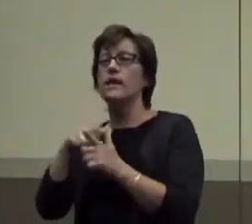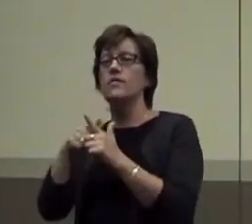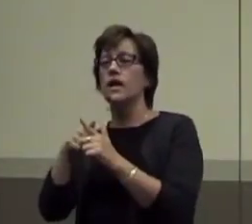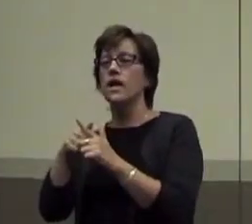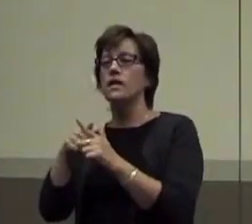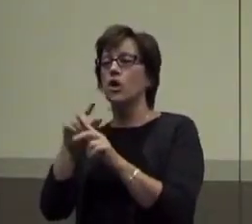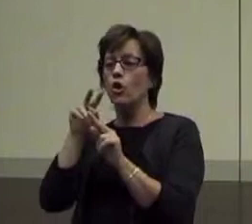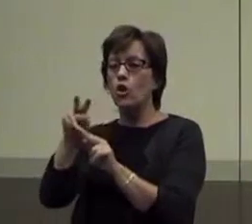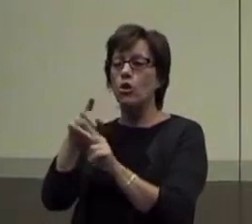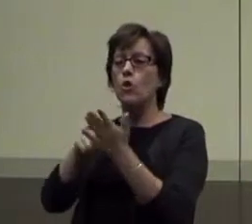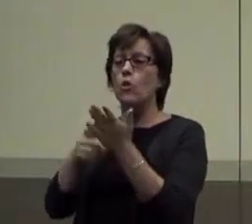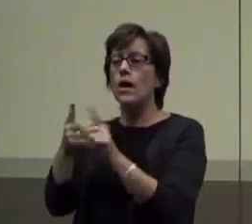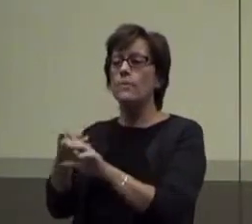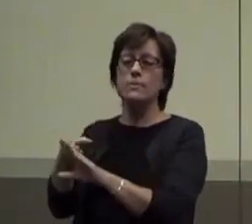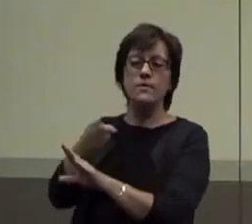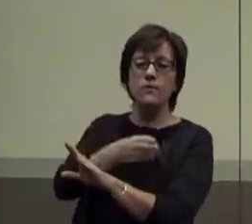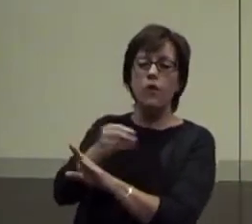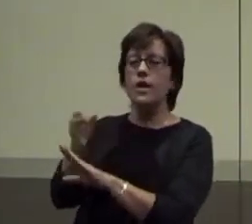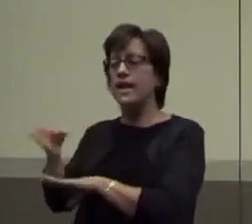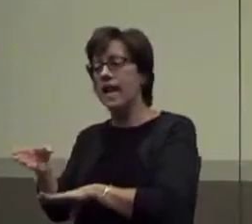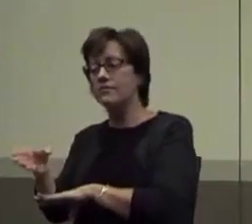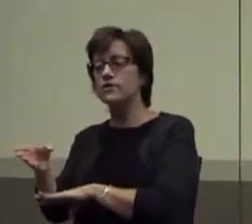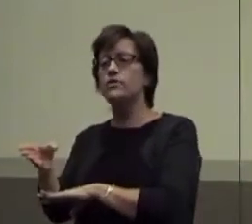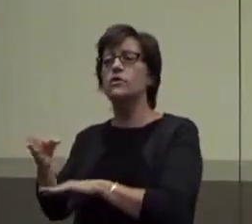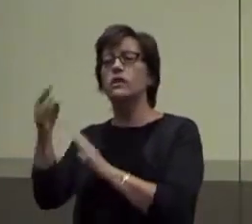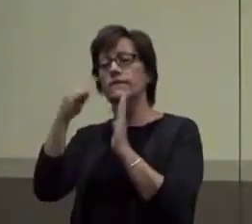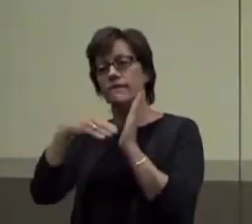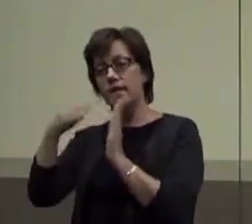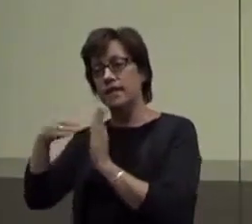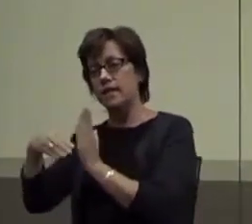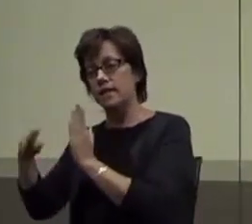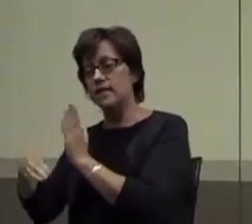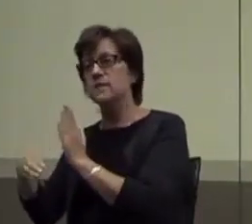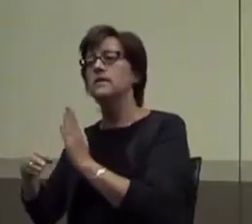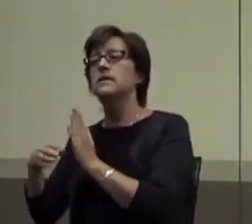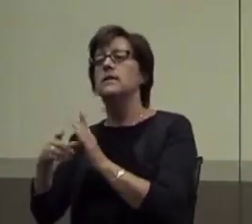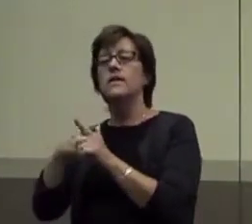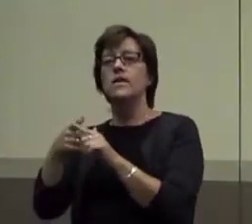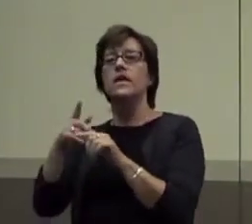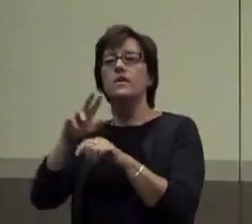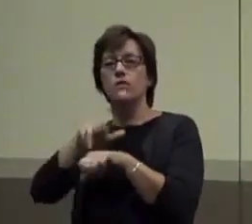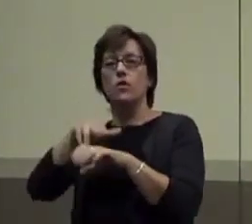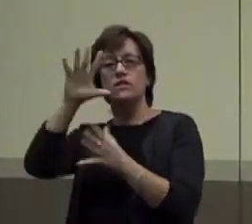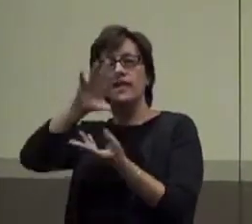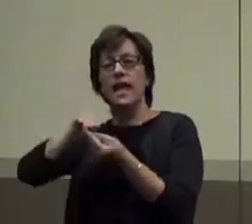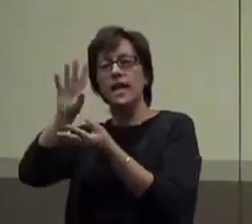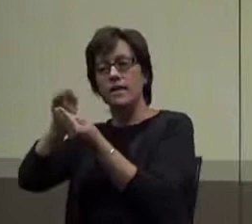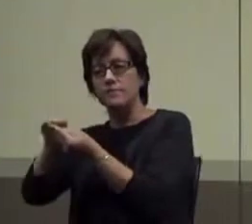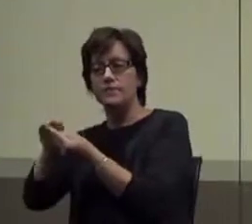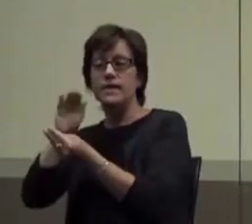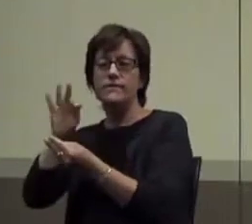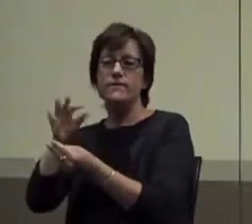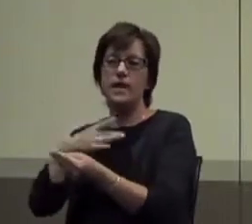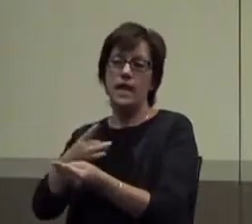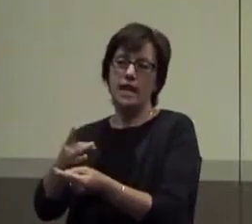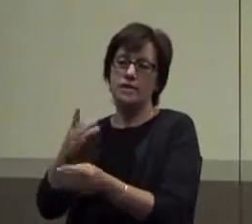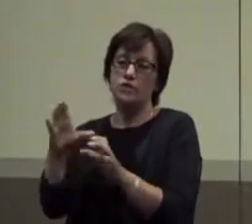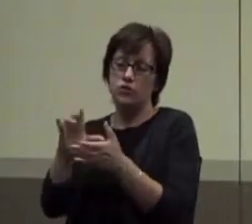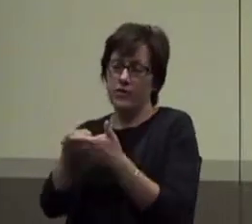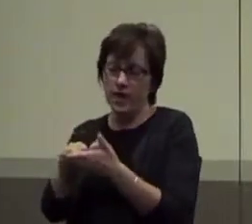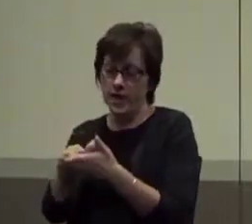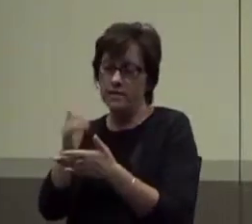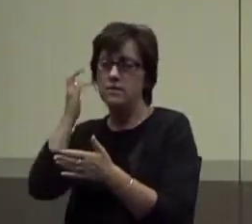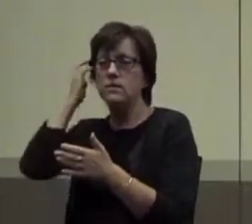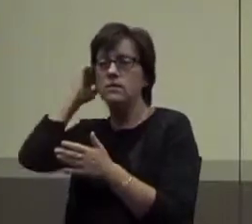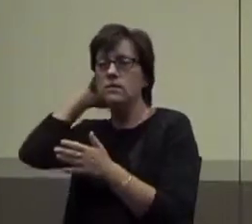and after, and completing all of that, then of course filling out the tallies if they like to do that. But the main